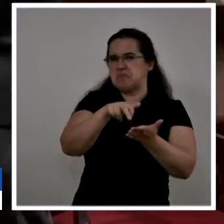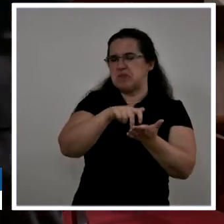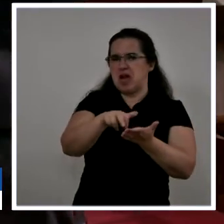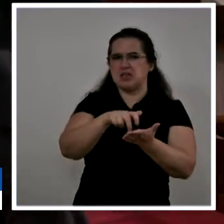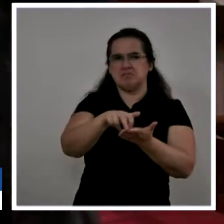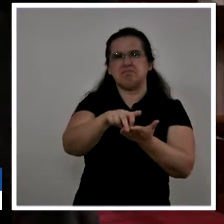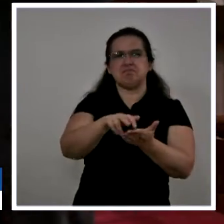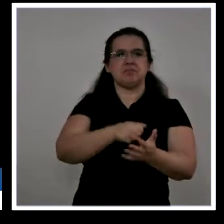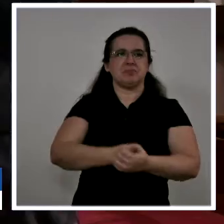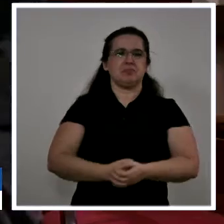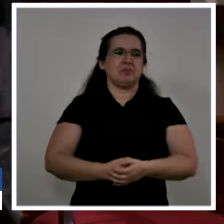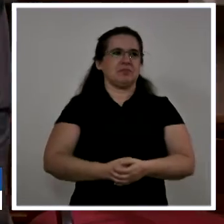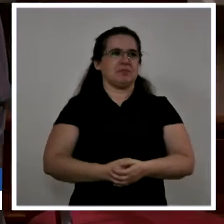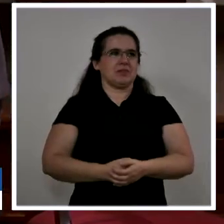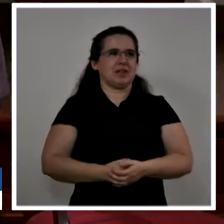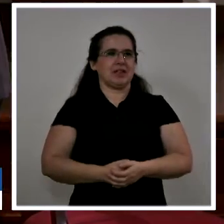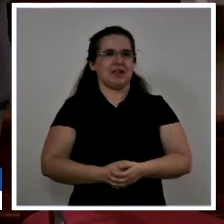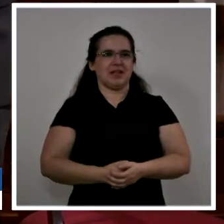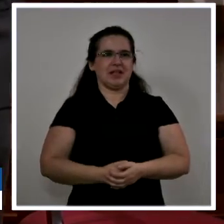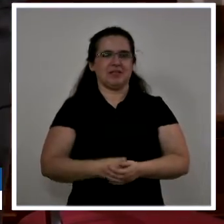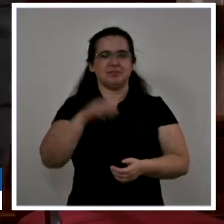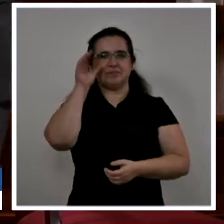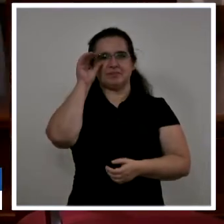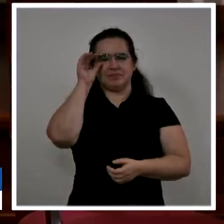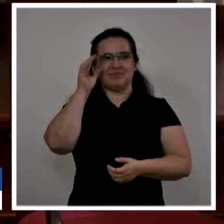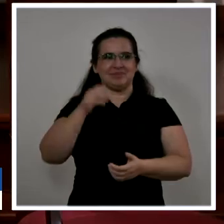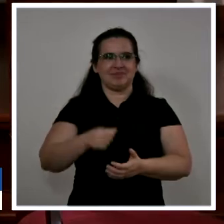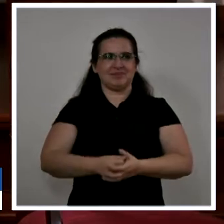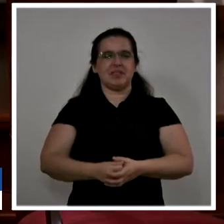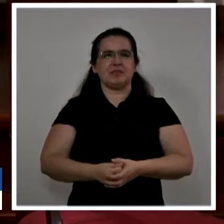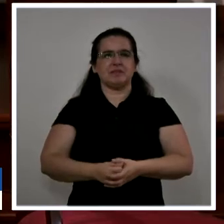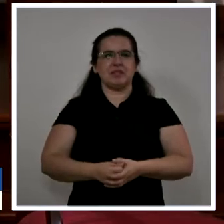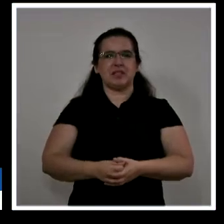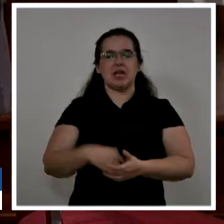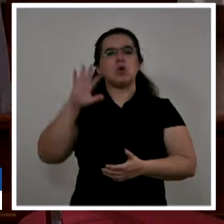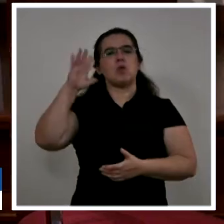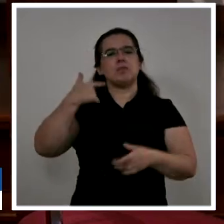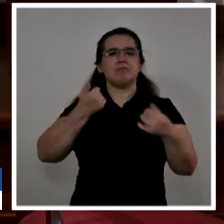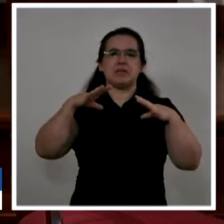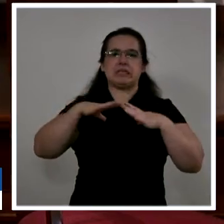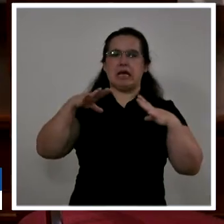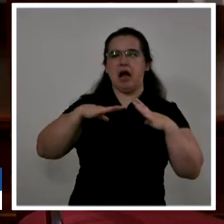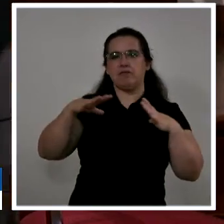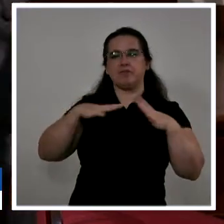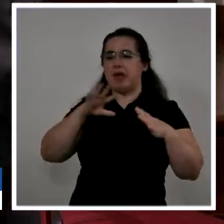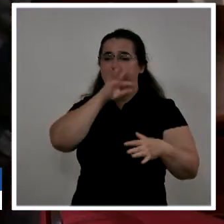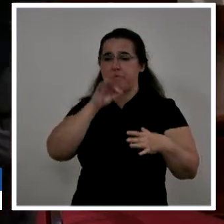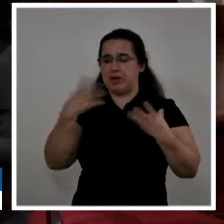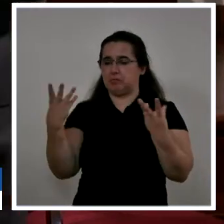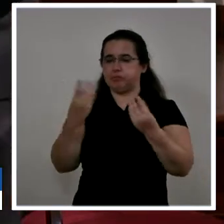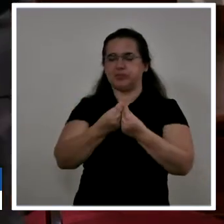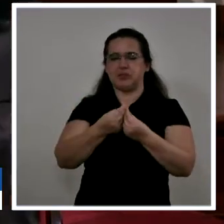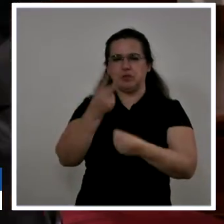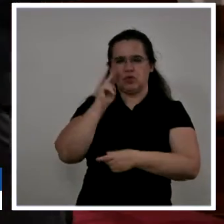behind when we go for walks, I'd say, he has a funny walk. I don't want to walk that way. E quando nós íamos passear juntos em família, eu olhava para